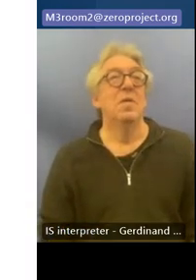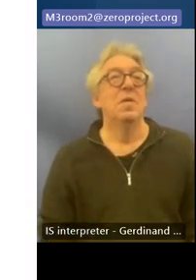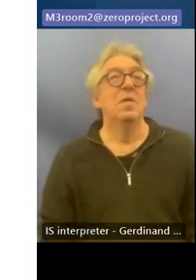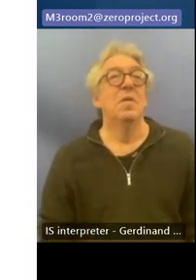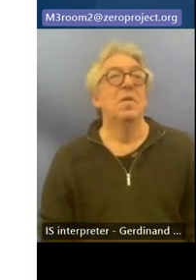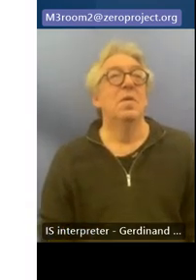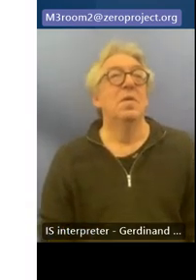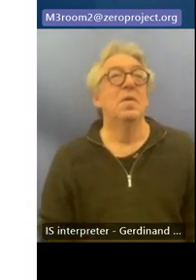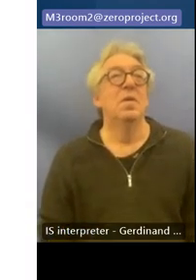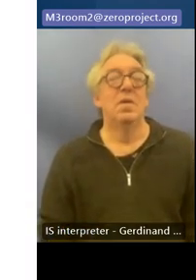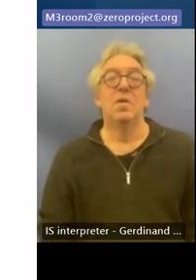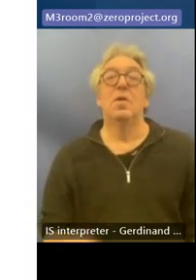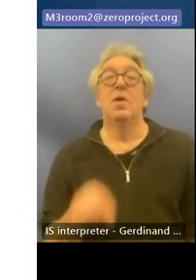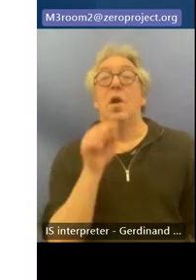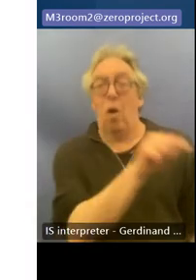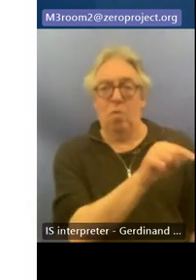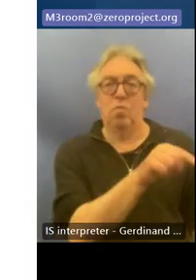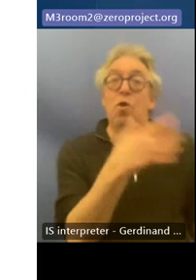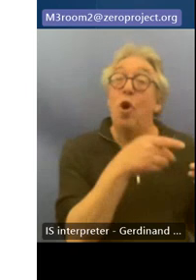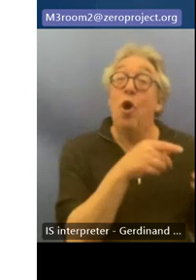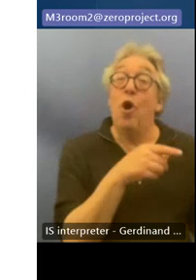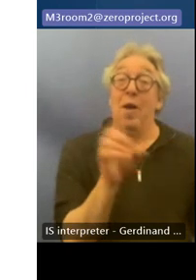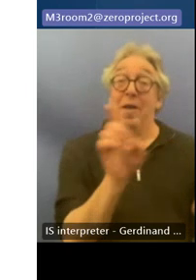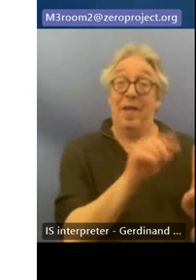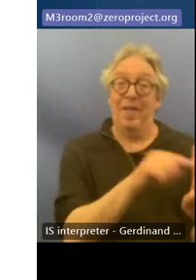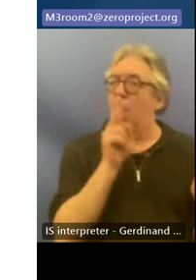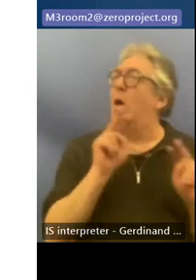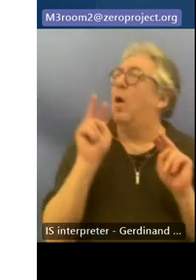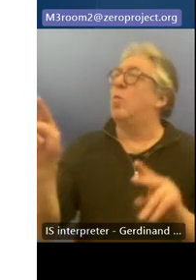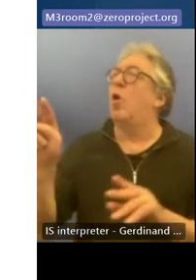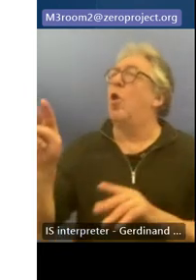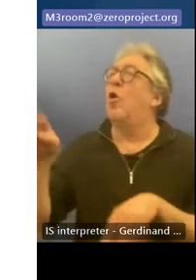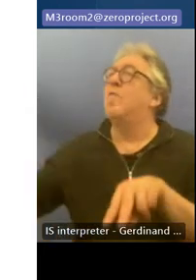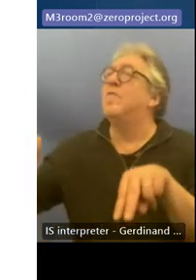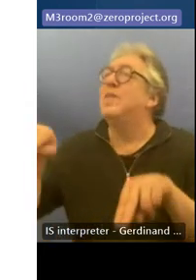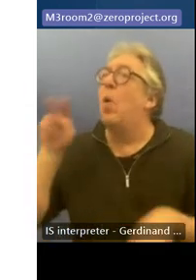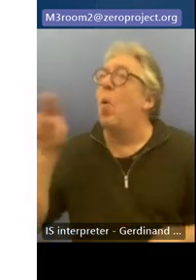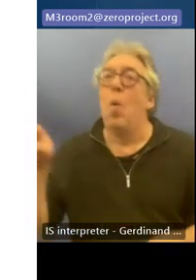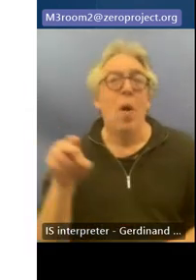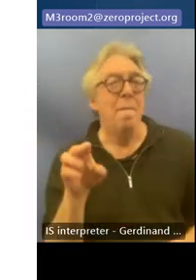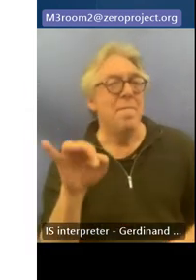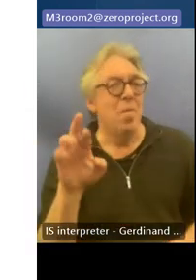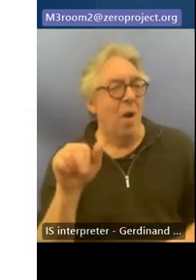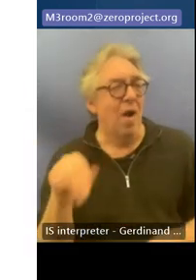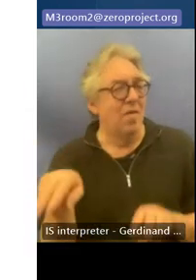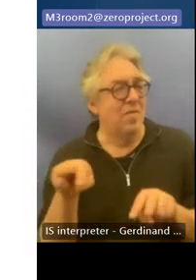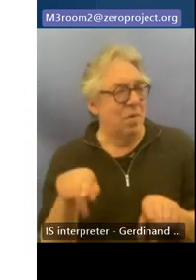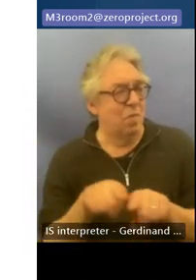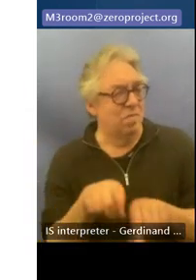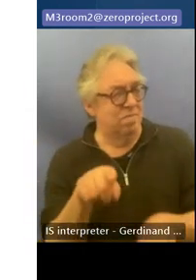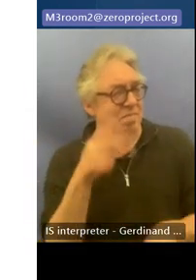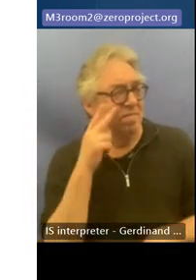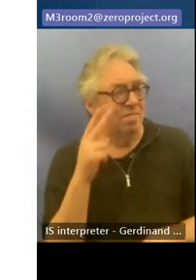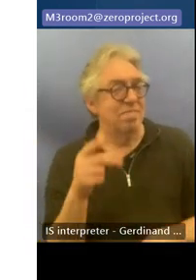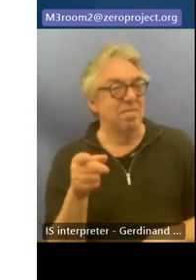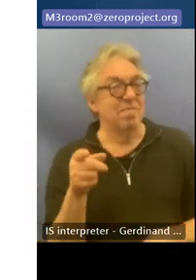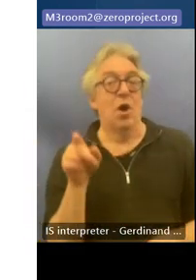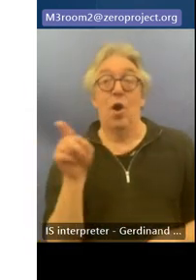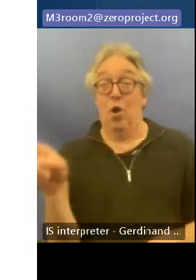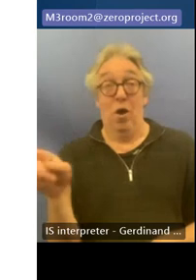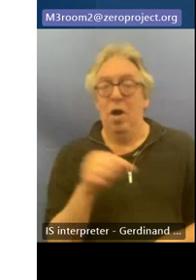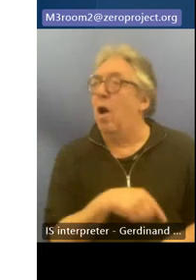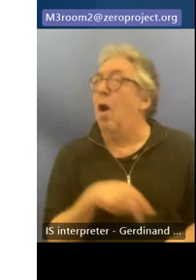the animation from Mira, it really changed his perspective of life, because him being a person who is living with physical